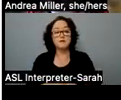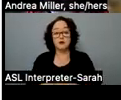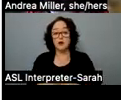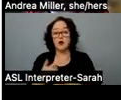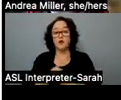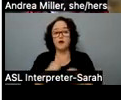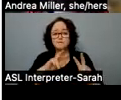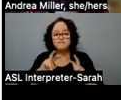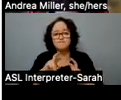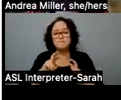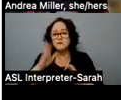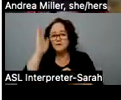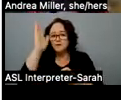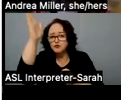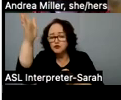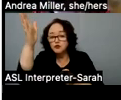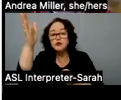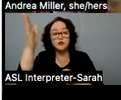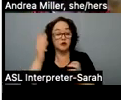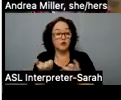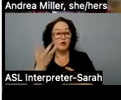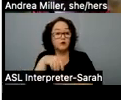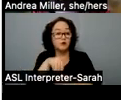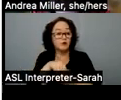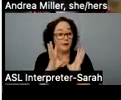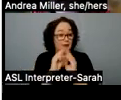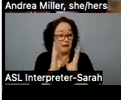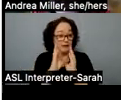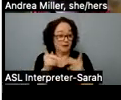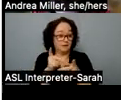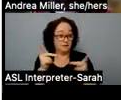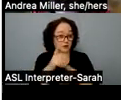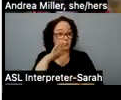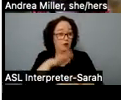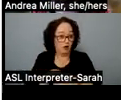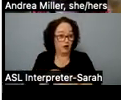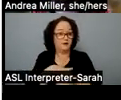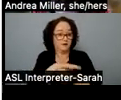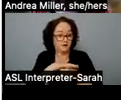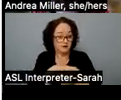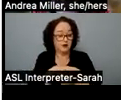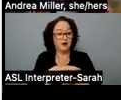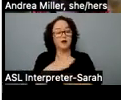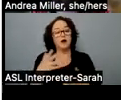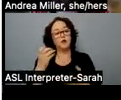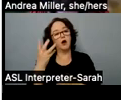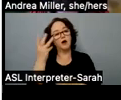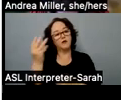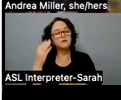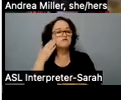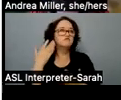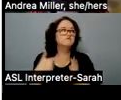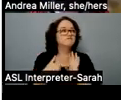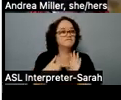we want would be to include meeting space on site, wellness options like walking trails,